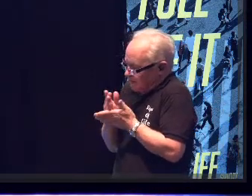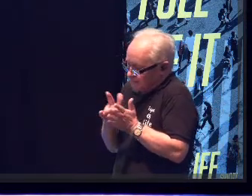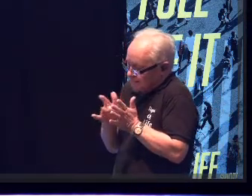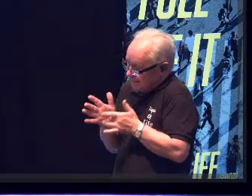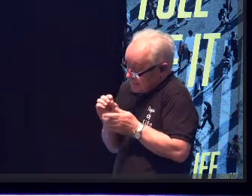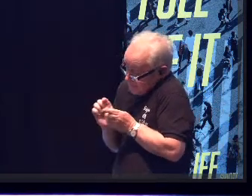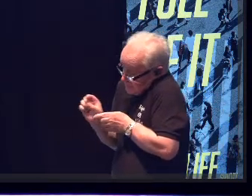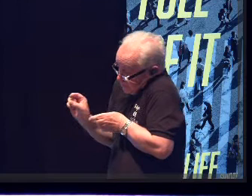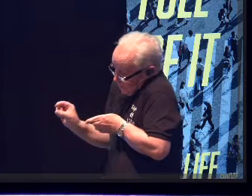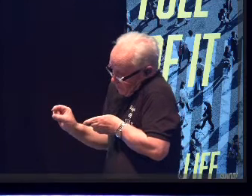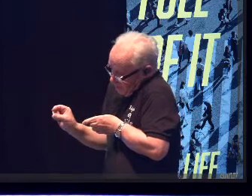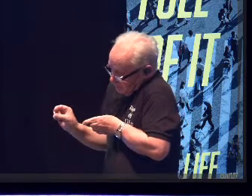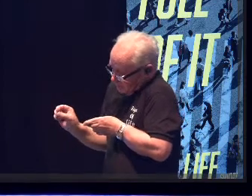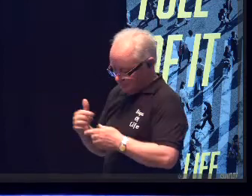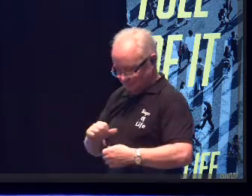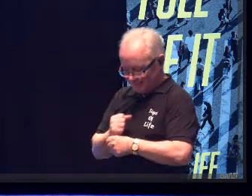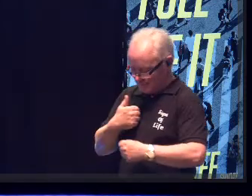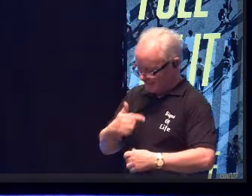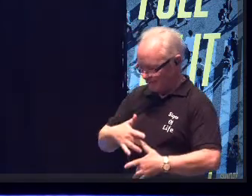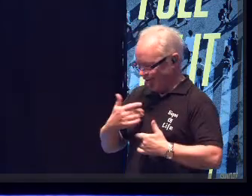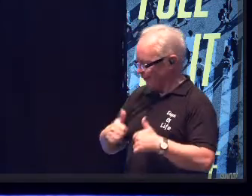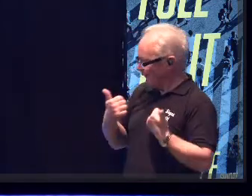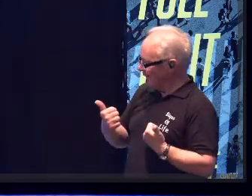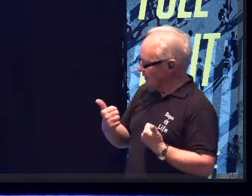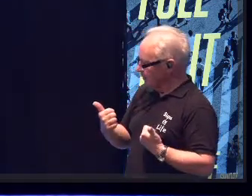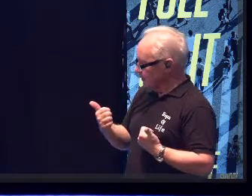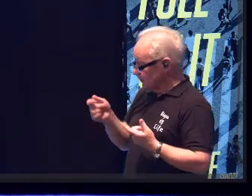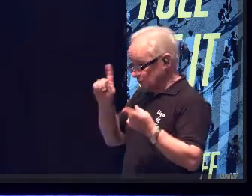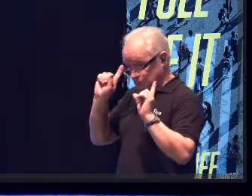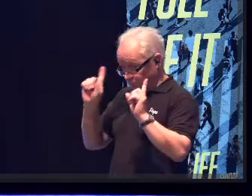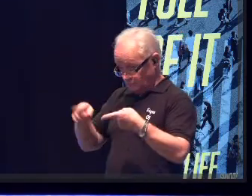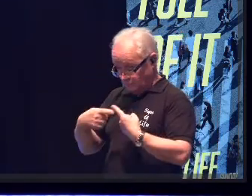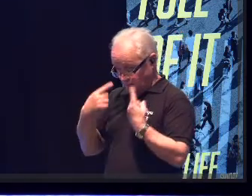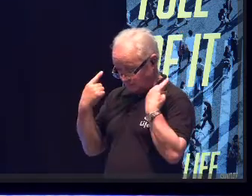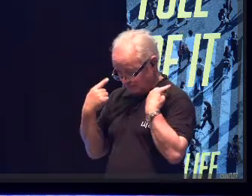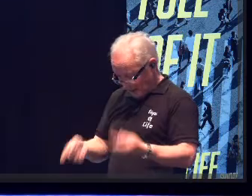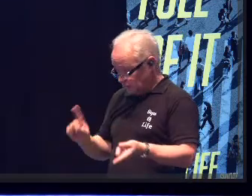Just enough to make you feel good, but not enough to transform you.